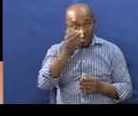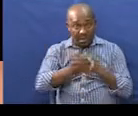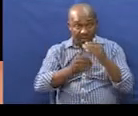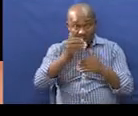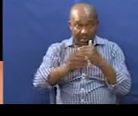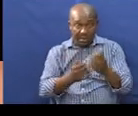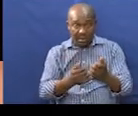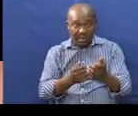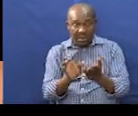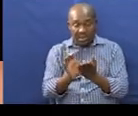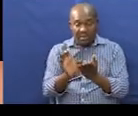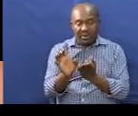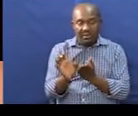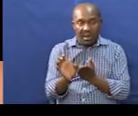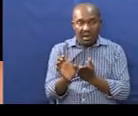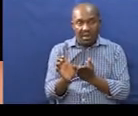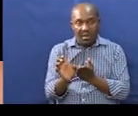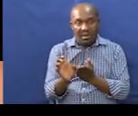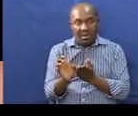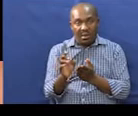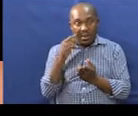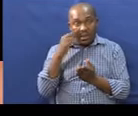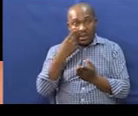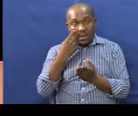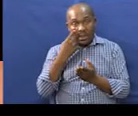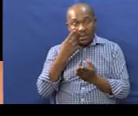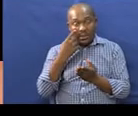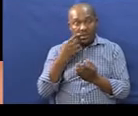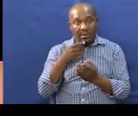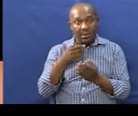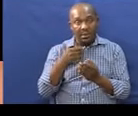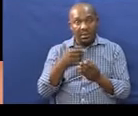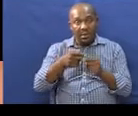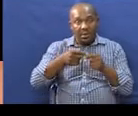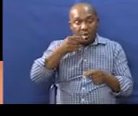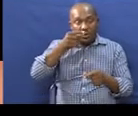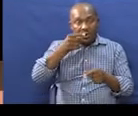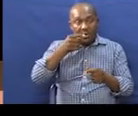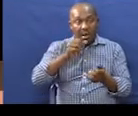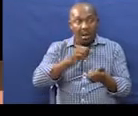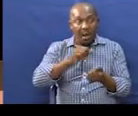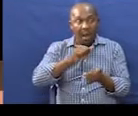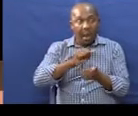the test tube used, the apparatus used, specify the